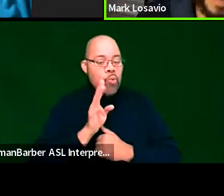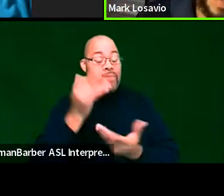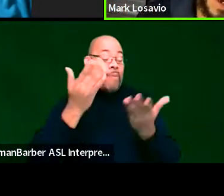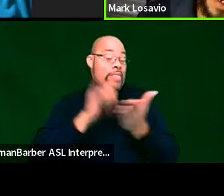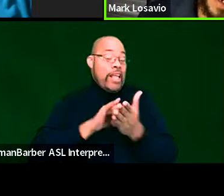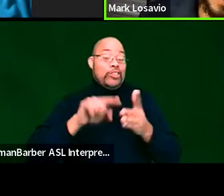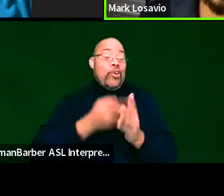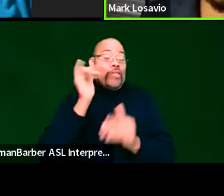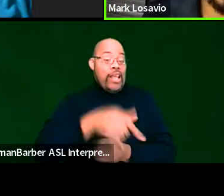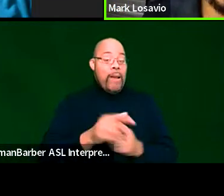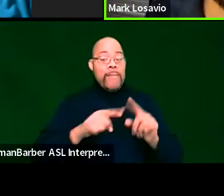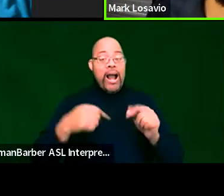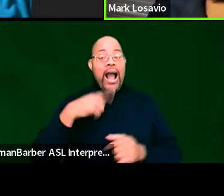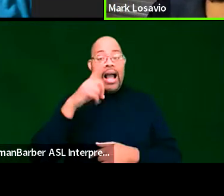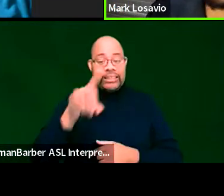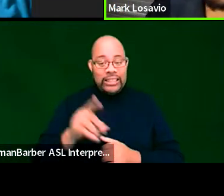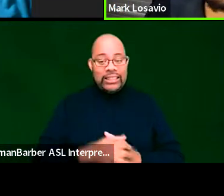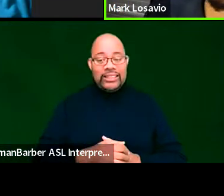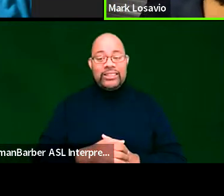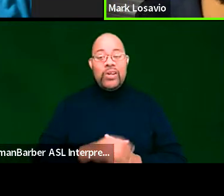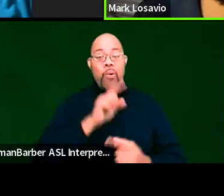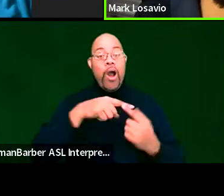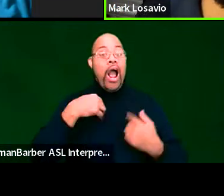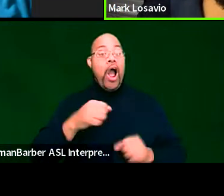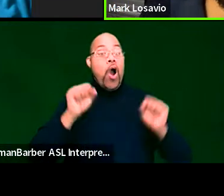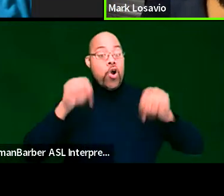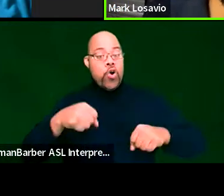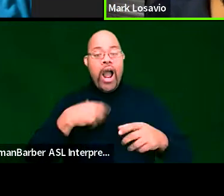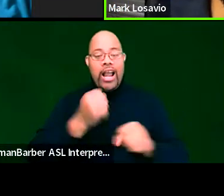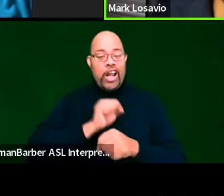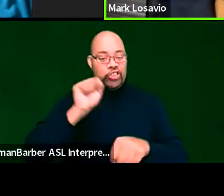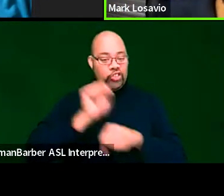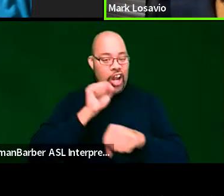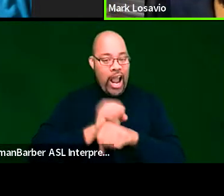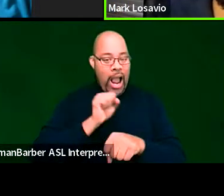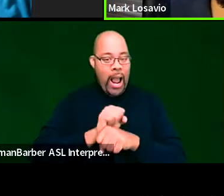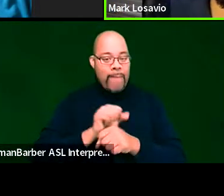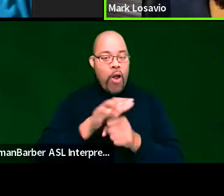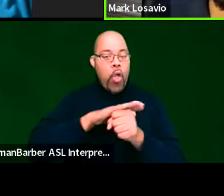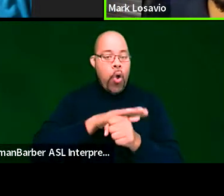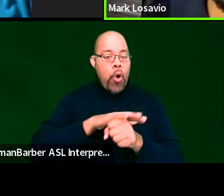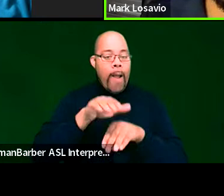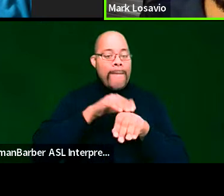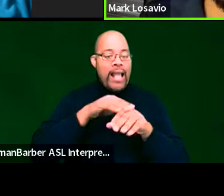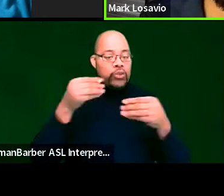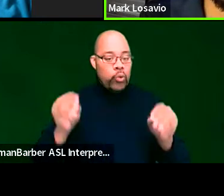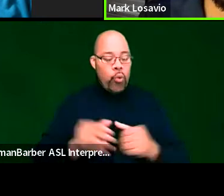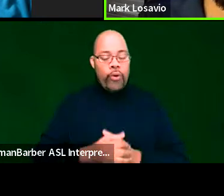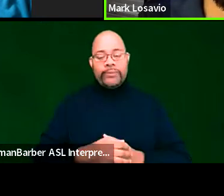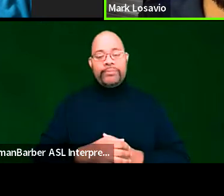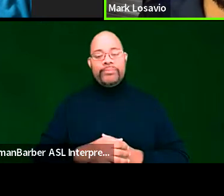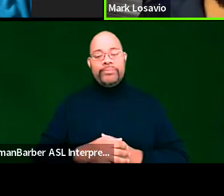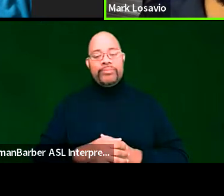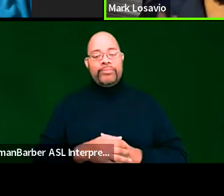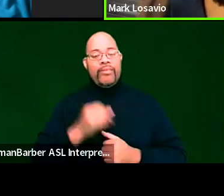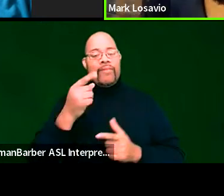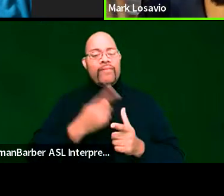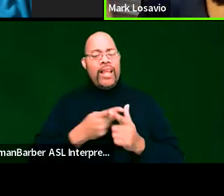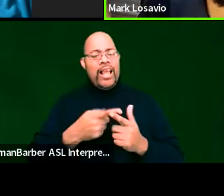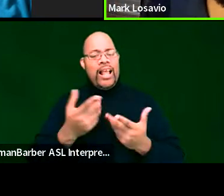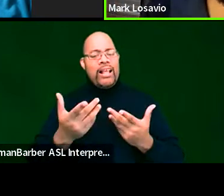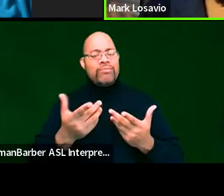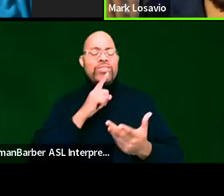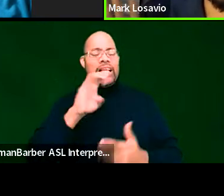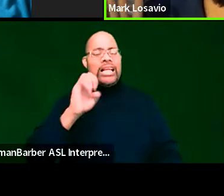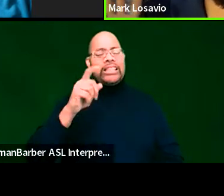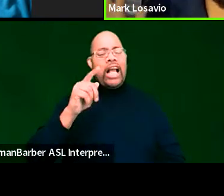where it started, but I did, as soon as I could, I got a job at the local pet store. It was like an